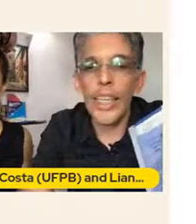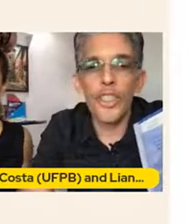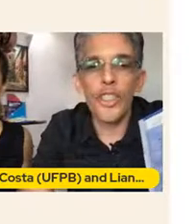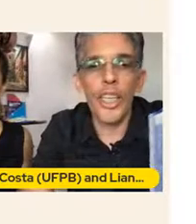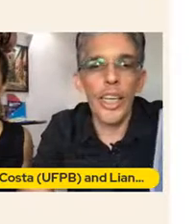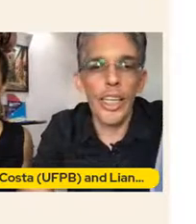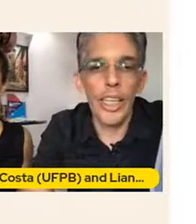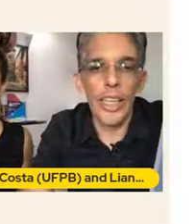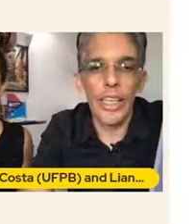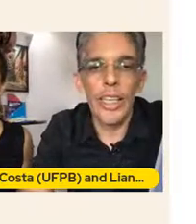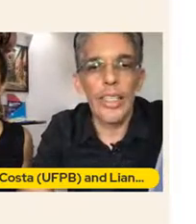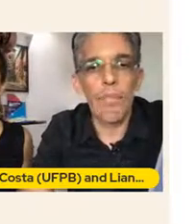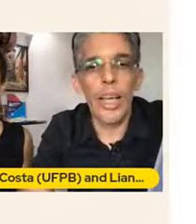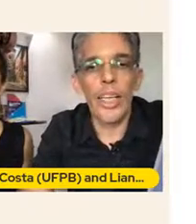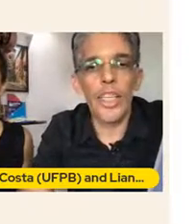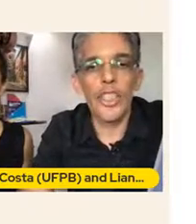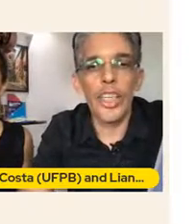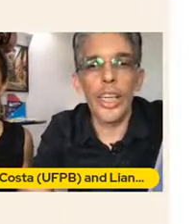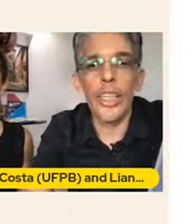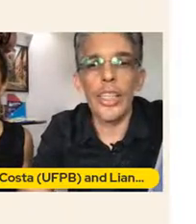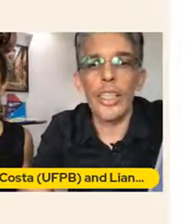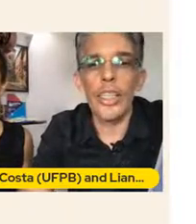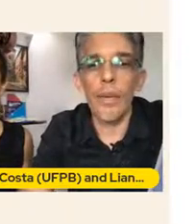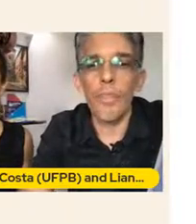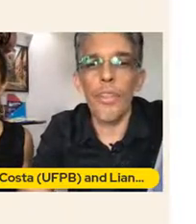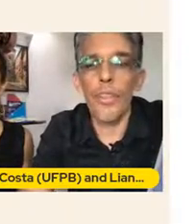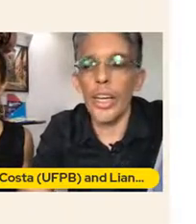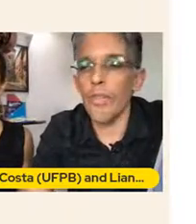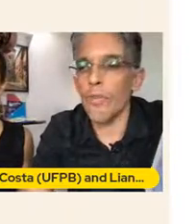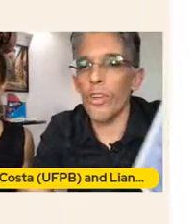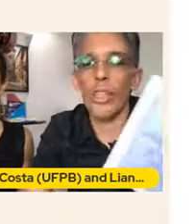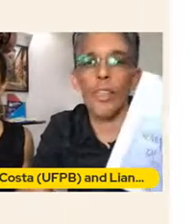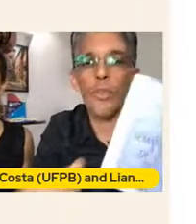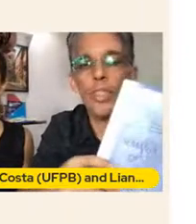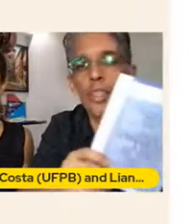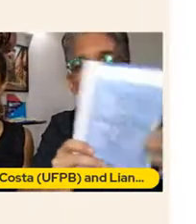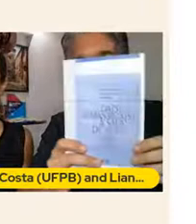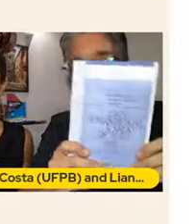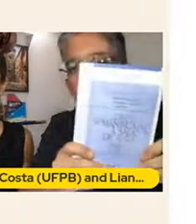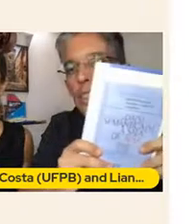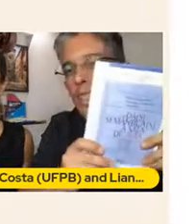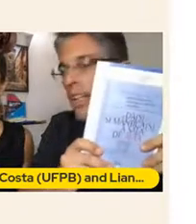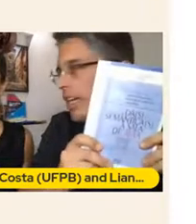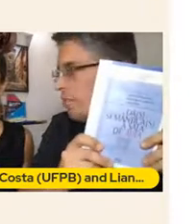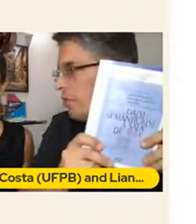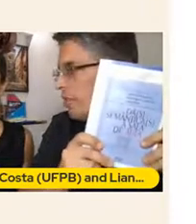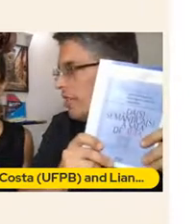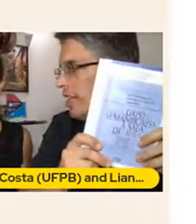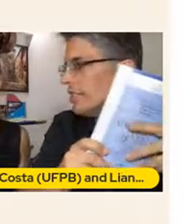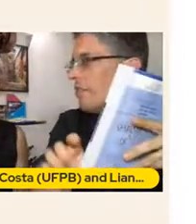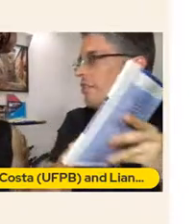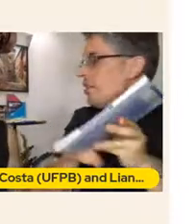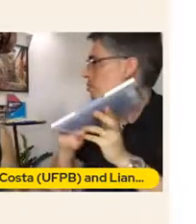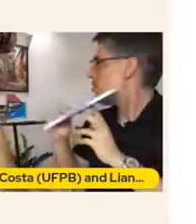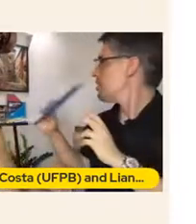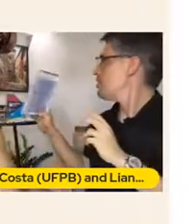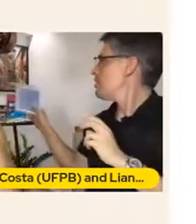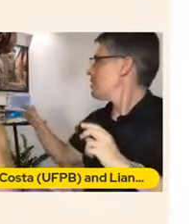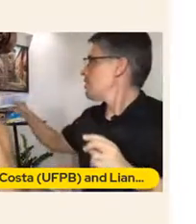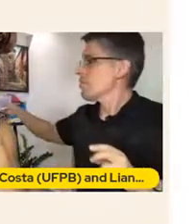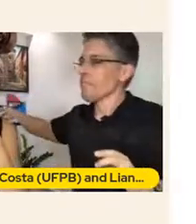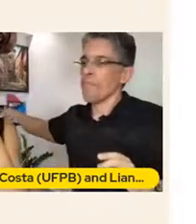Isabella Cristiani. Isabella Cristiani, number 34. You received the last book. Yes.